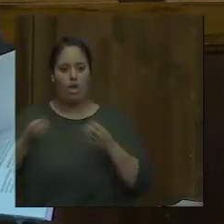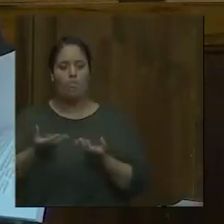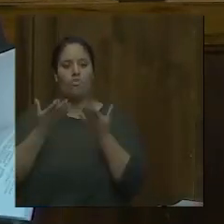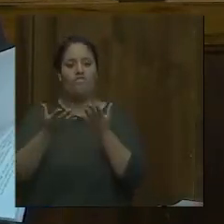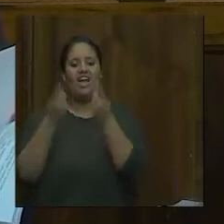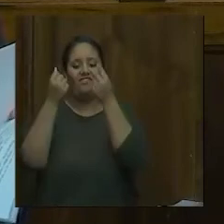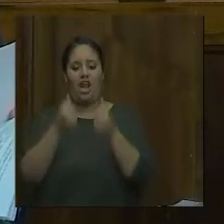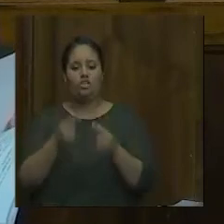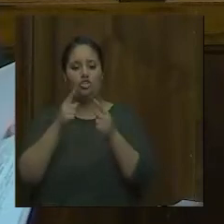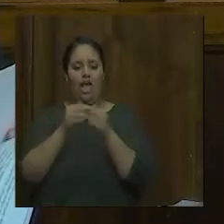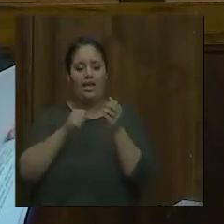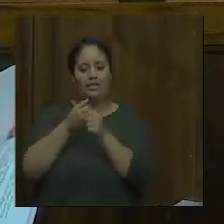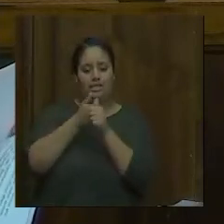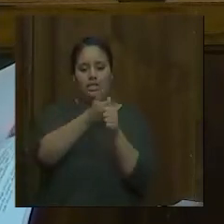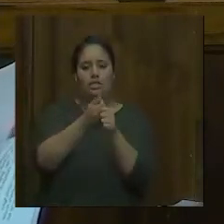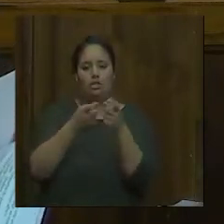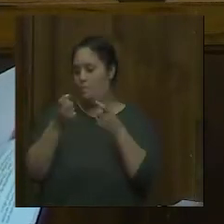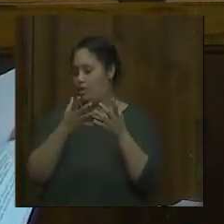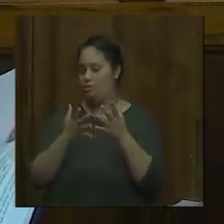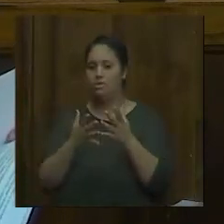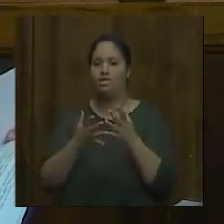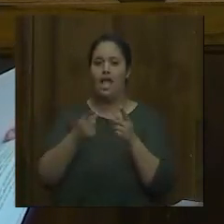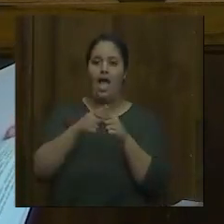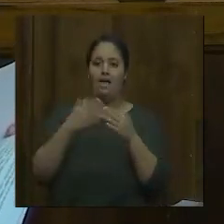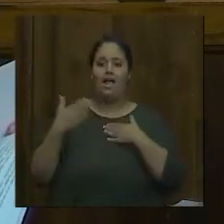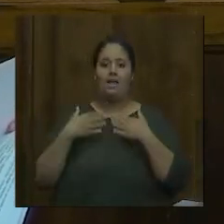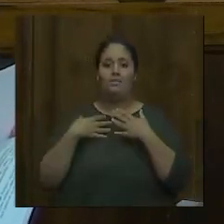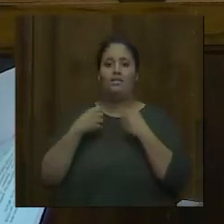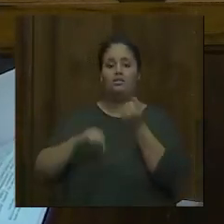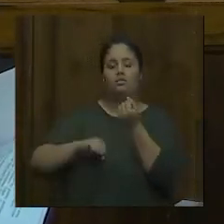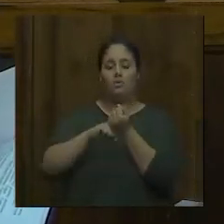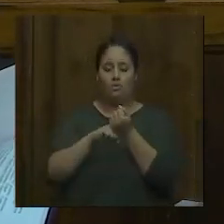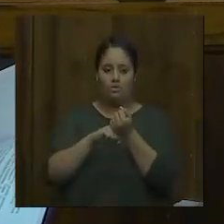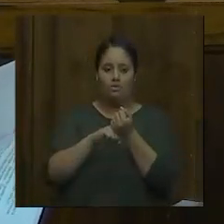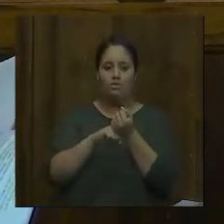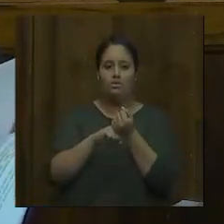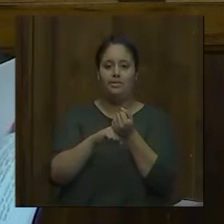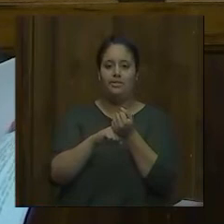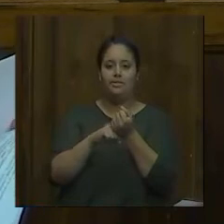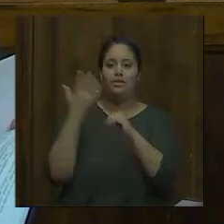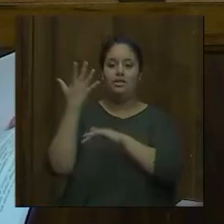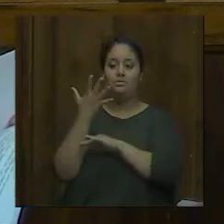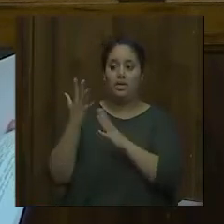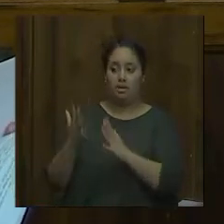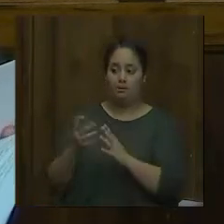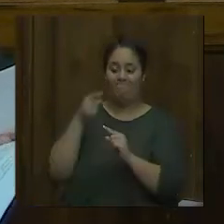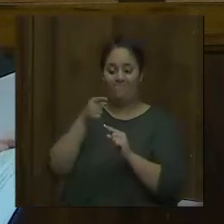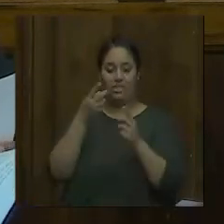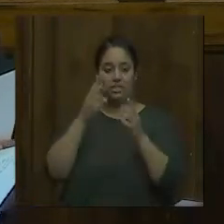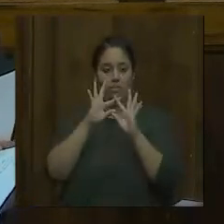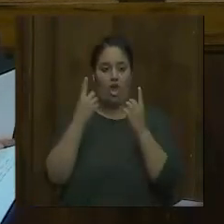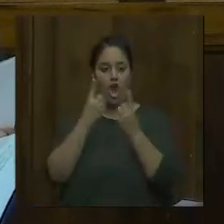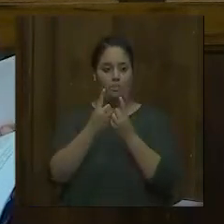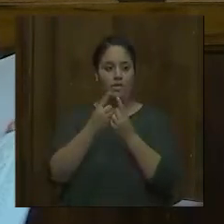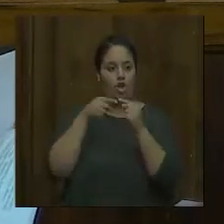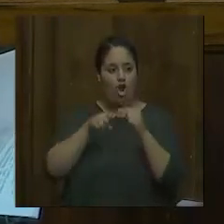financial and strategic management and administrative support. Speaker, this department goes